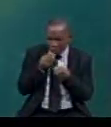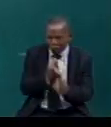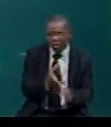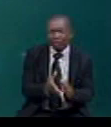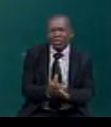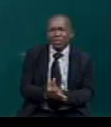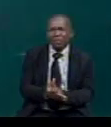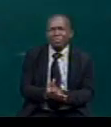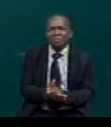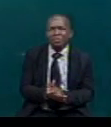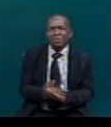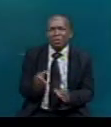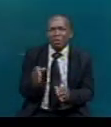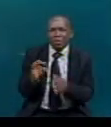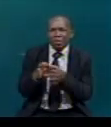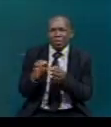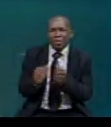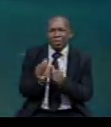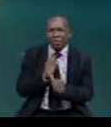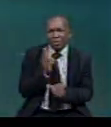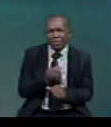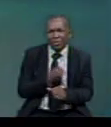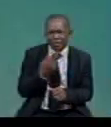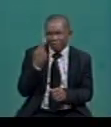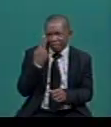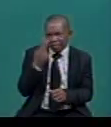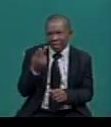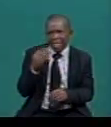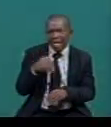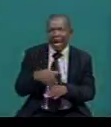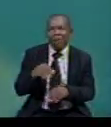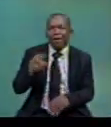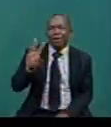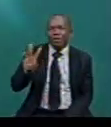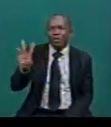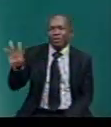stay connected with us, please visit our website at